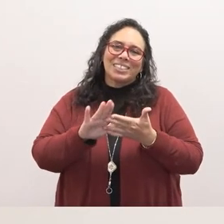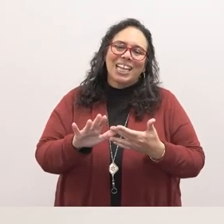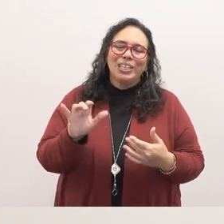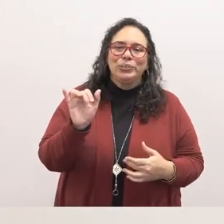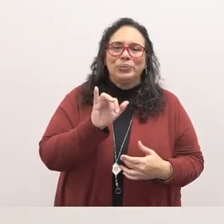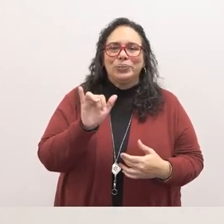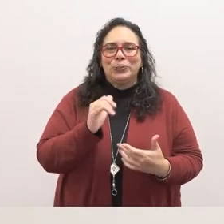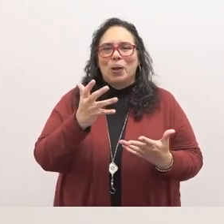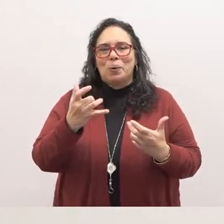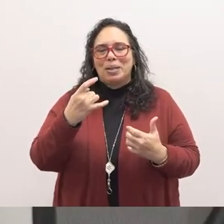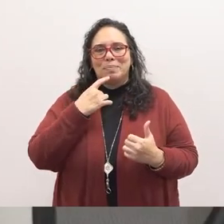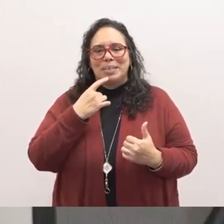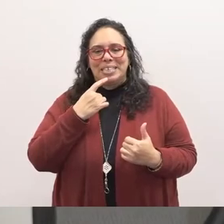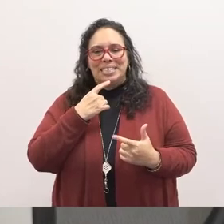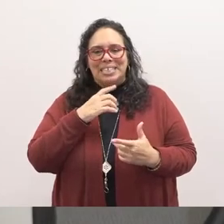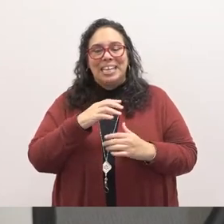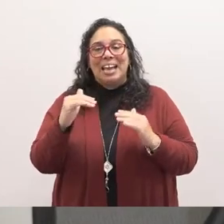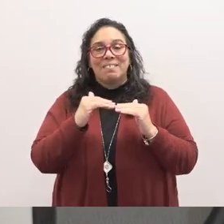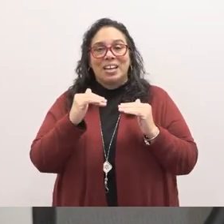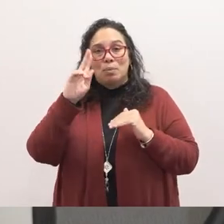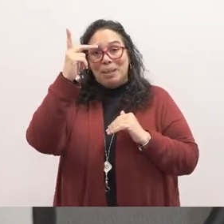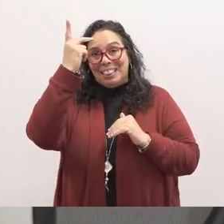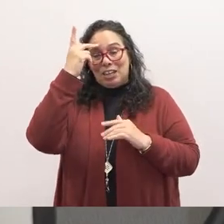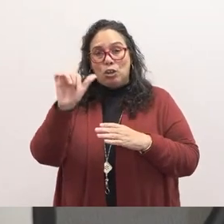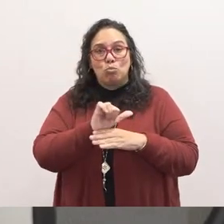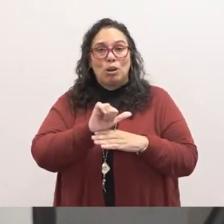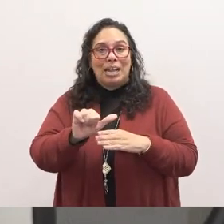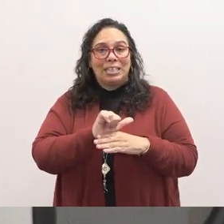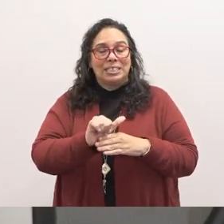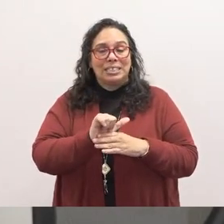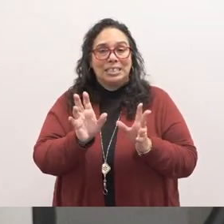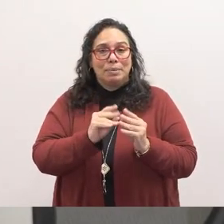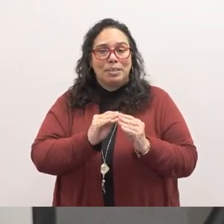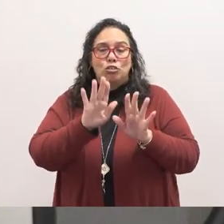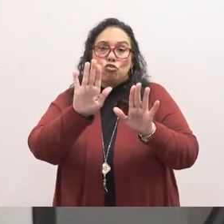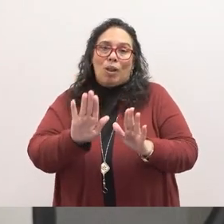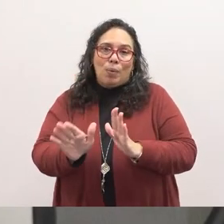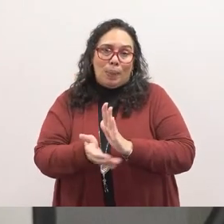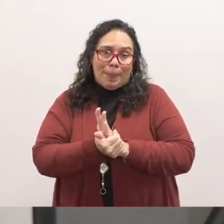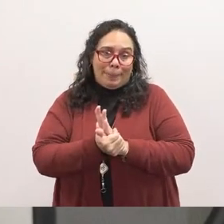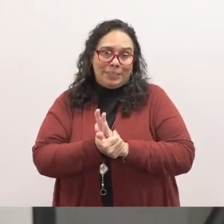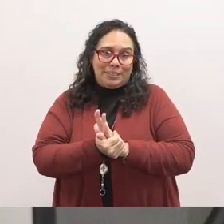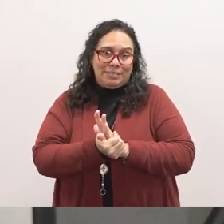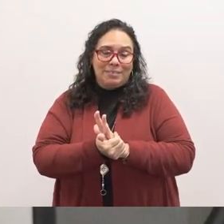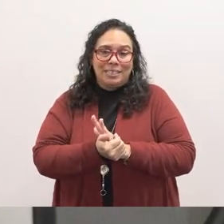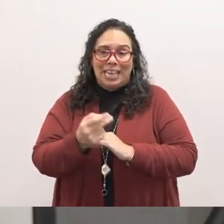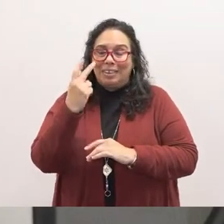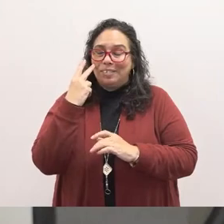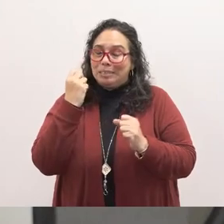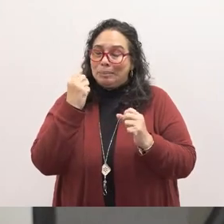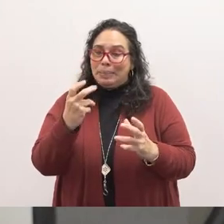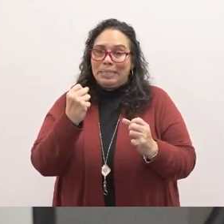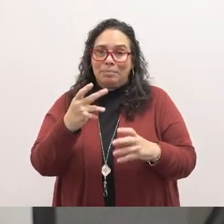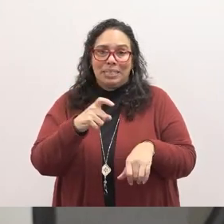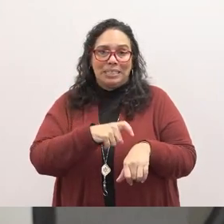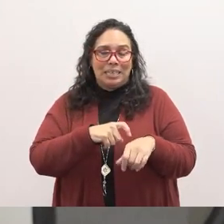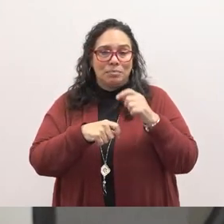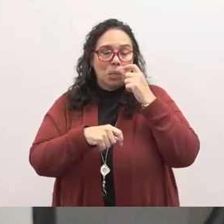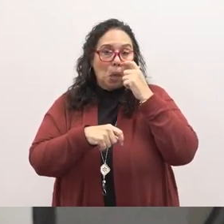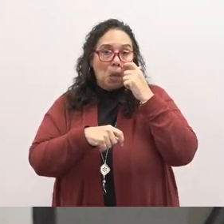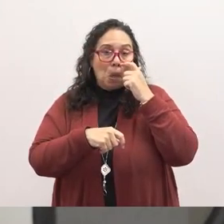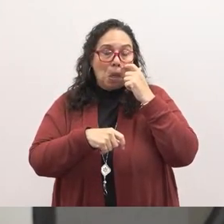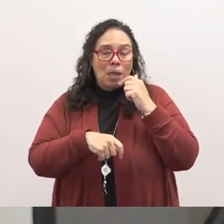mention is the Fair Political Practices Commission is great with amendments. And I've seen this many times. You fill